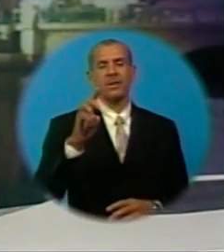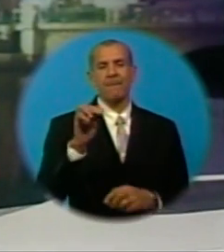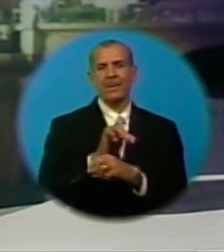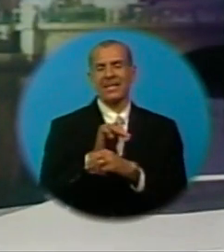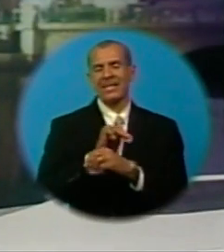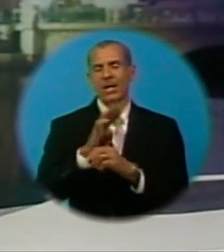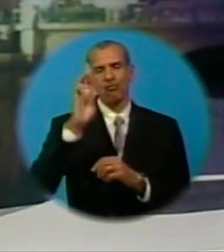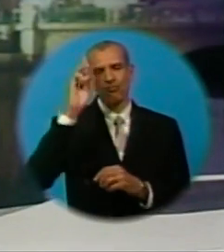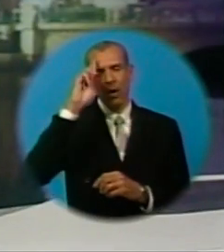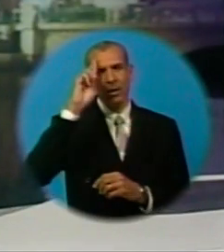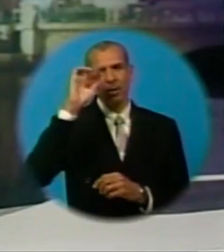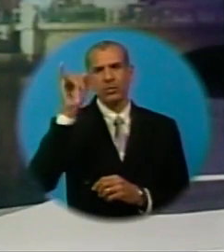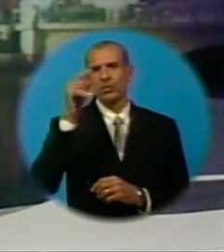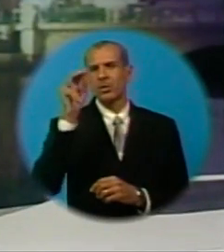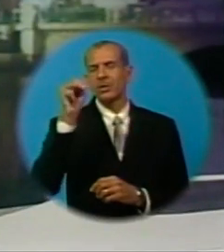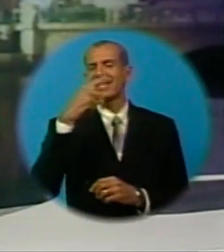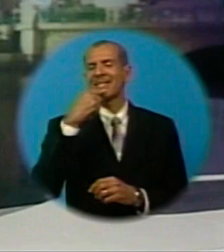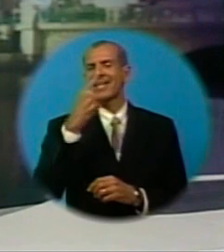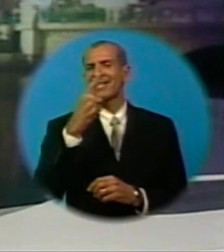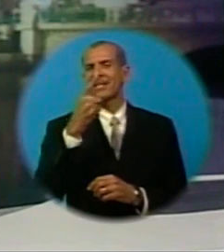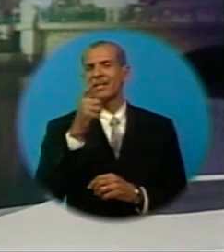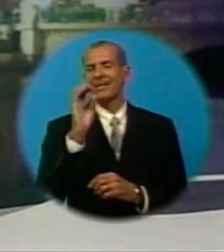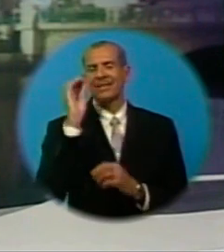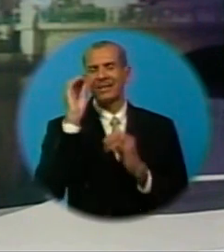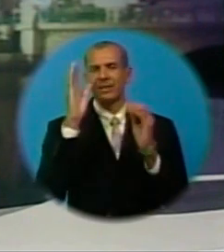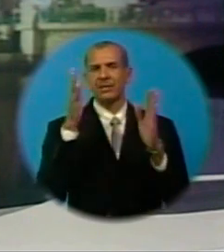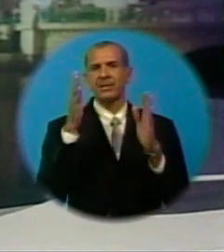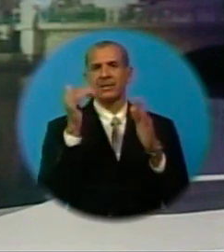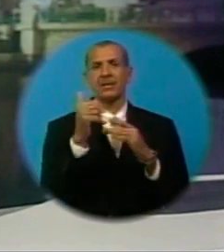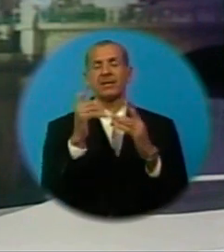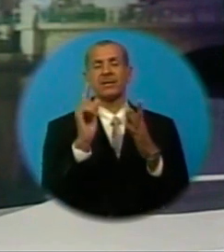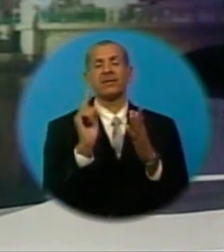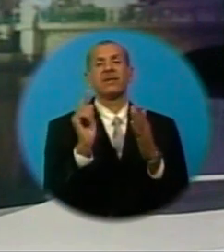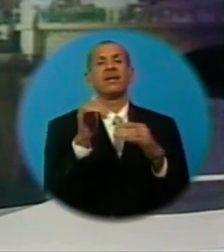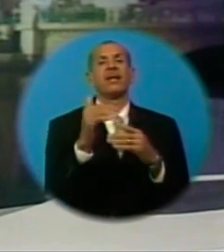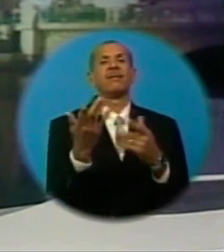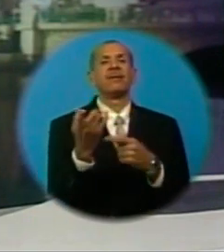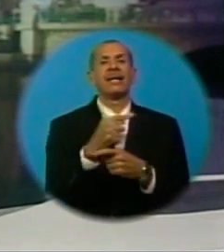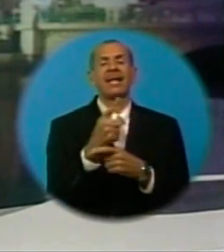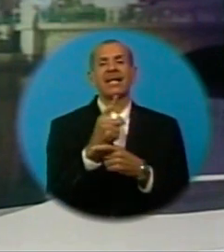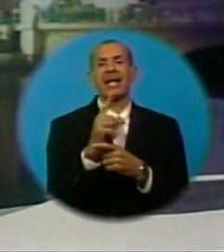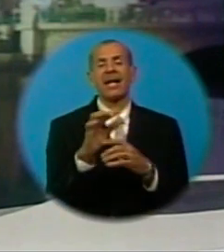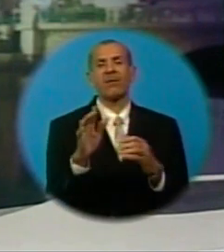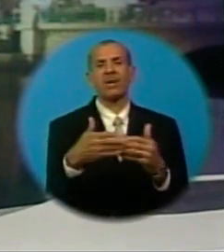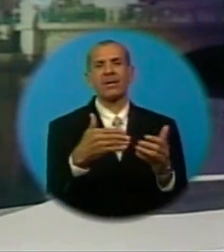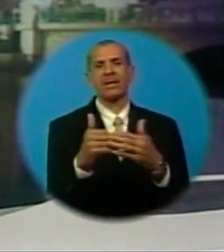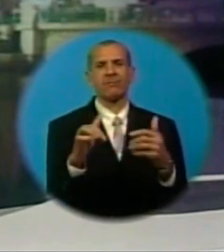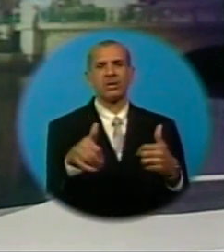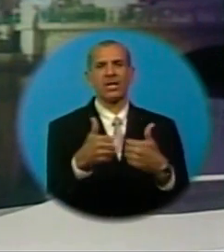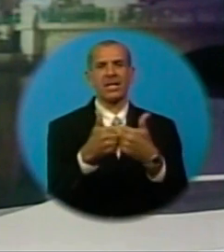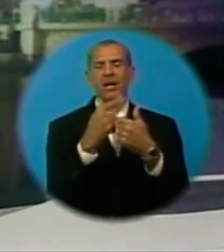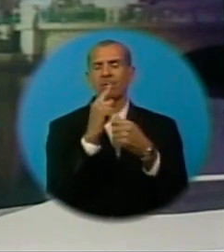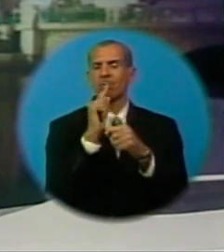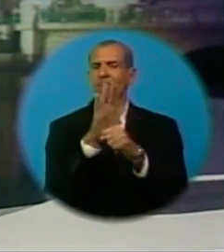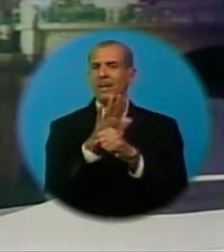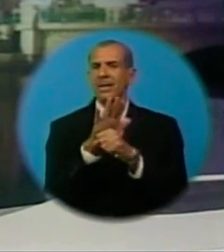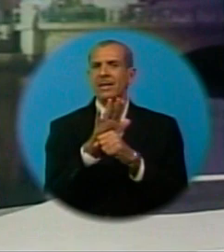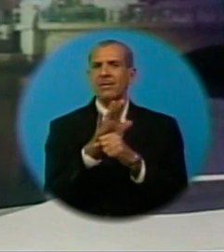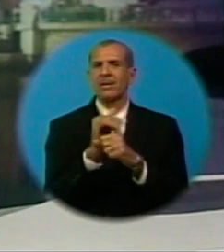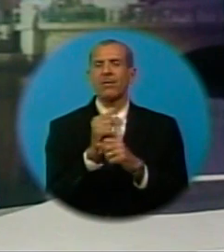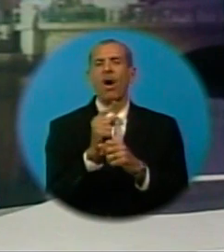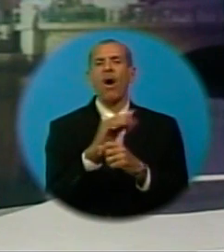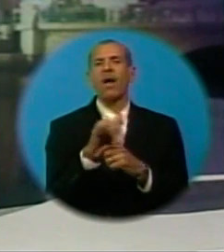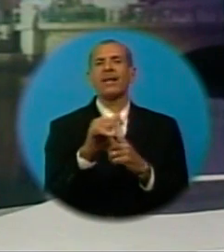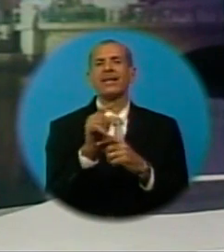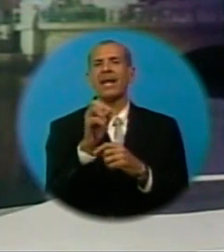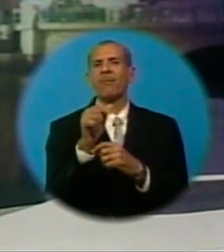Ronald Jones is tonight ensuring teachers that, despite government's lingering financial challenges, it is committed to appointing all temporary